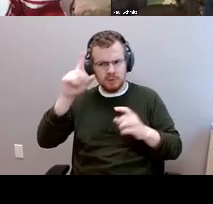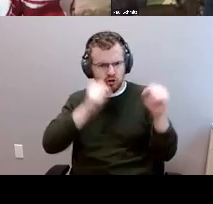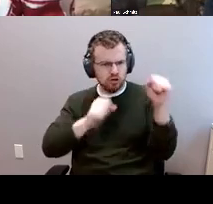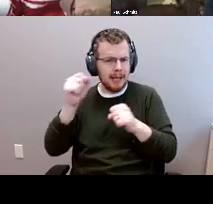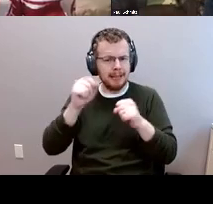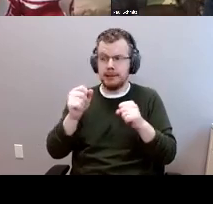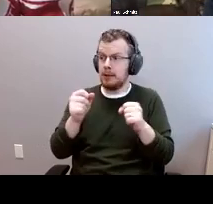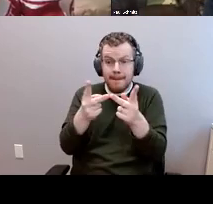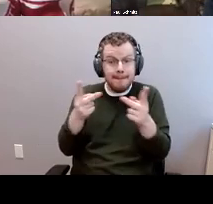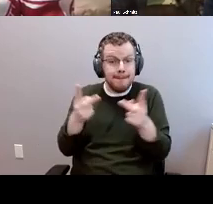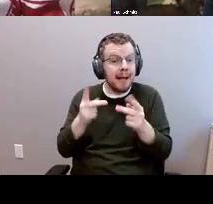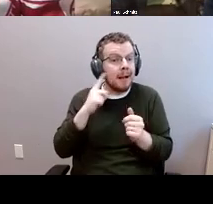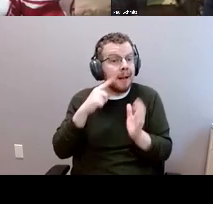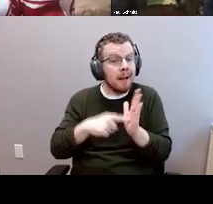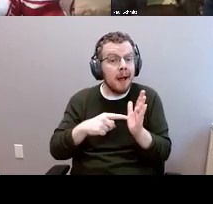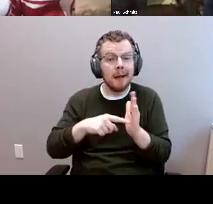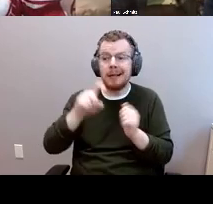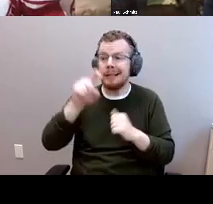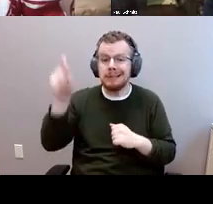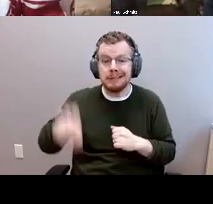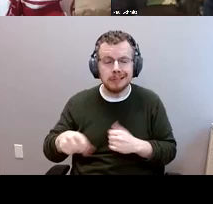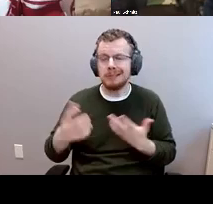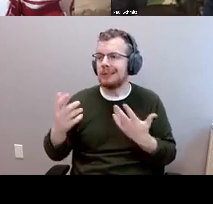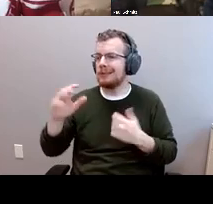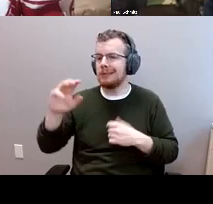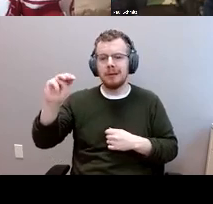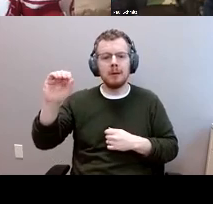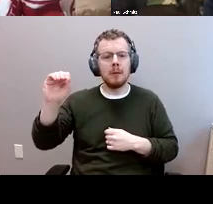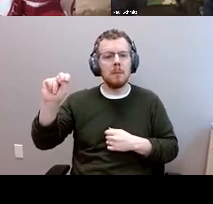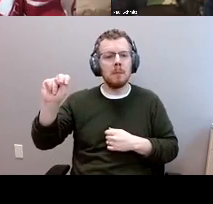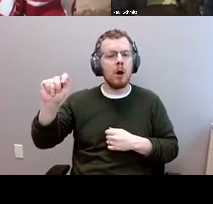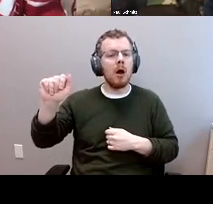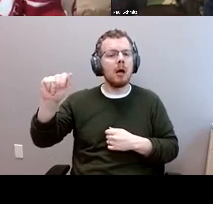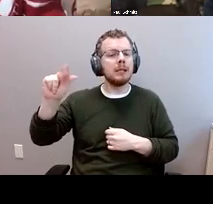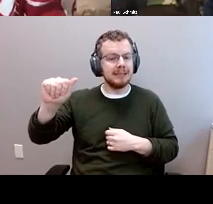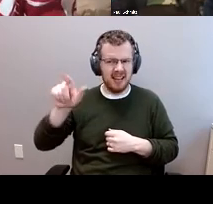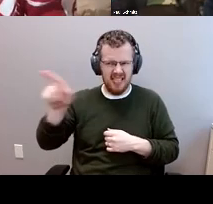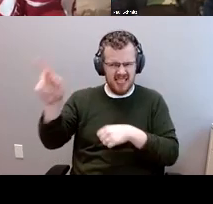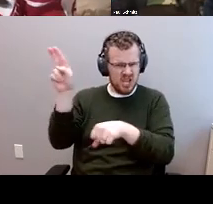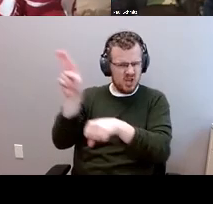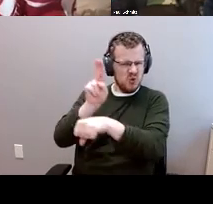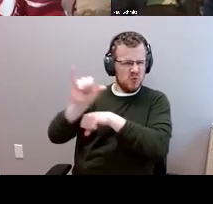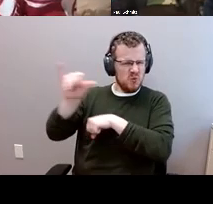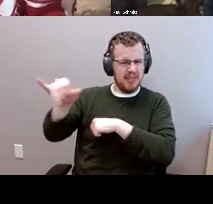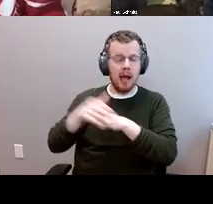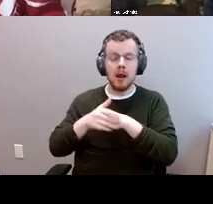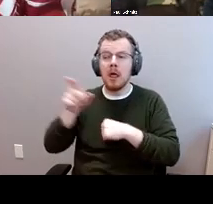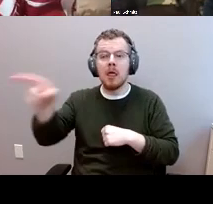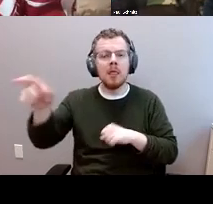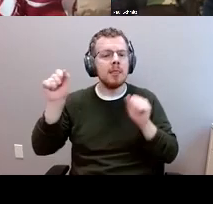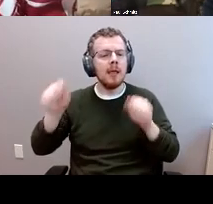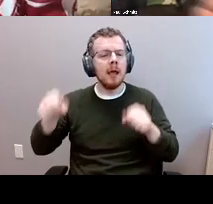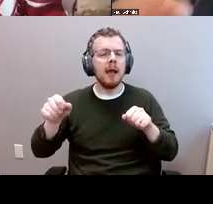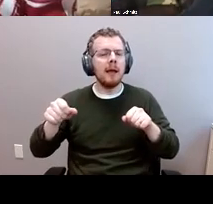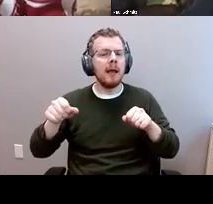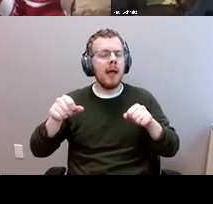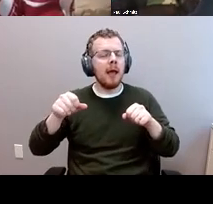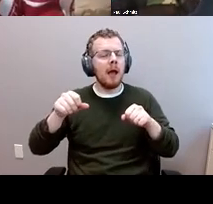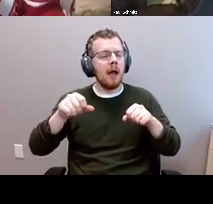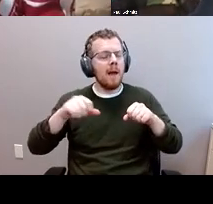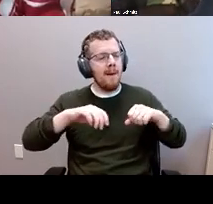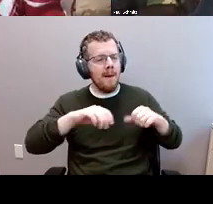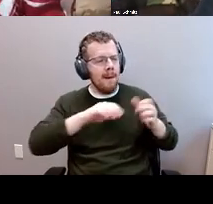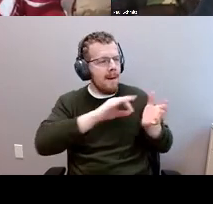Texas, in places like Montana use, because to Junius's point, they can do, they can disaggregate to look at who's